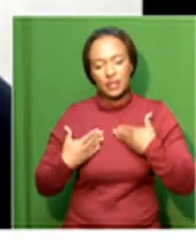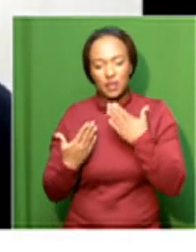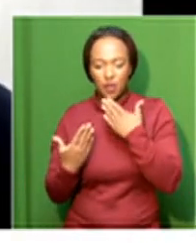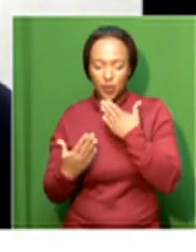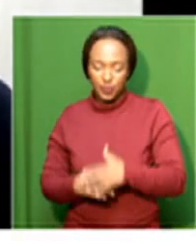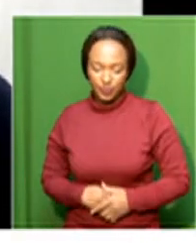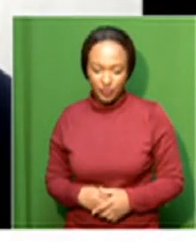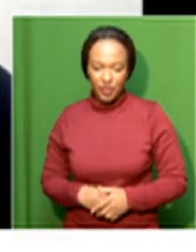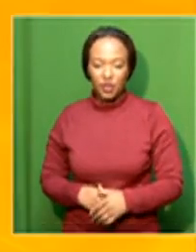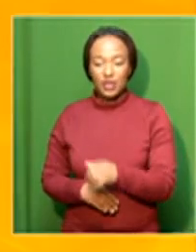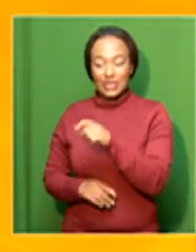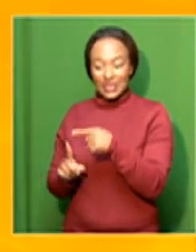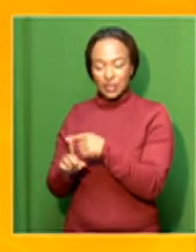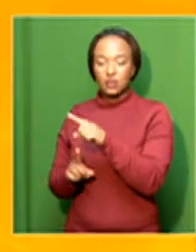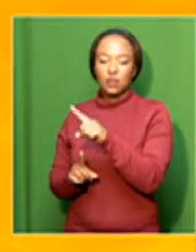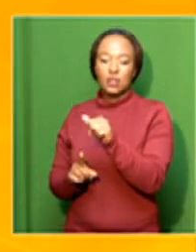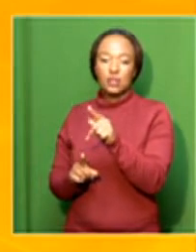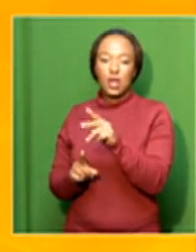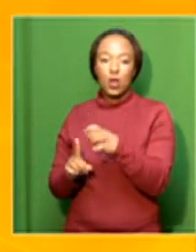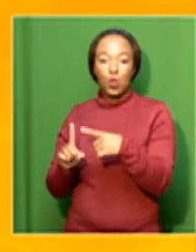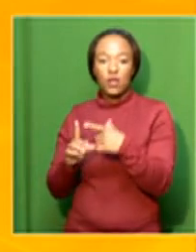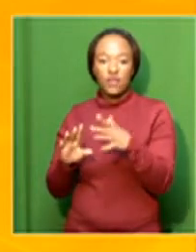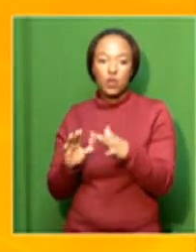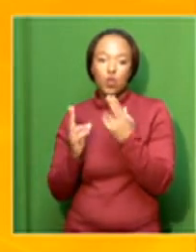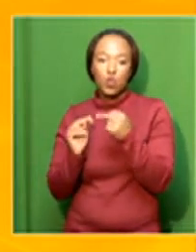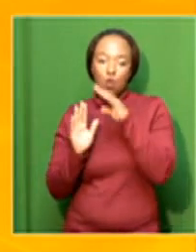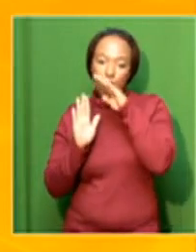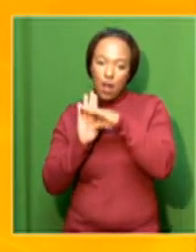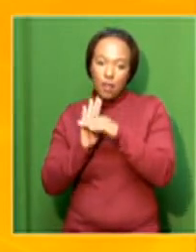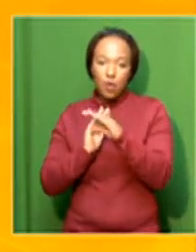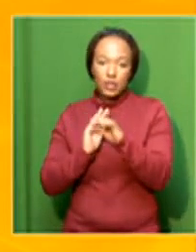Great stuff. That was Zakwe talking to us about his new album, Cebisa, which came out earlier this year.